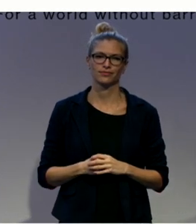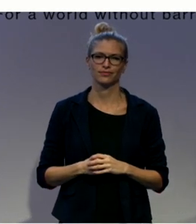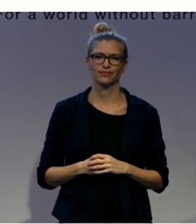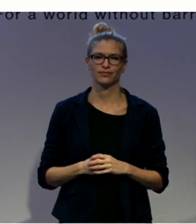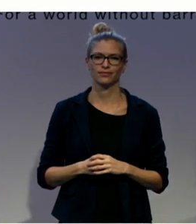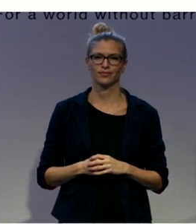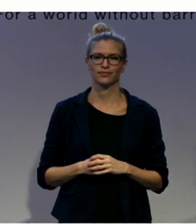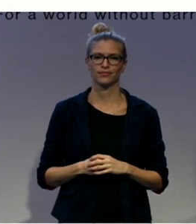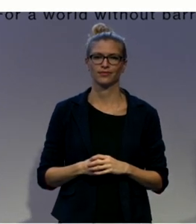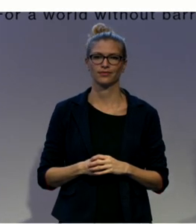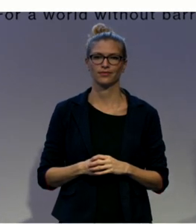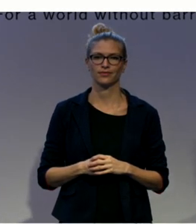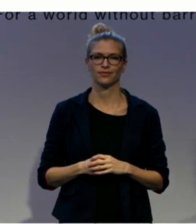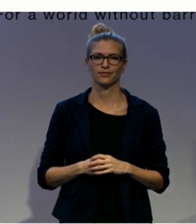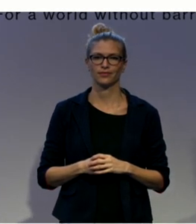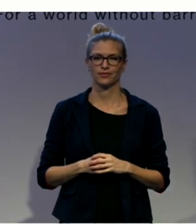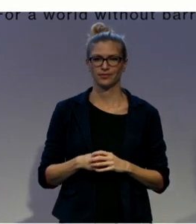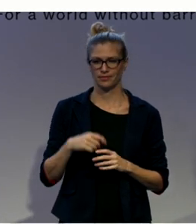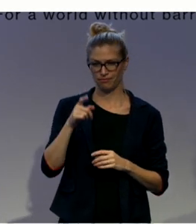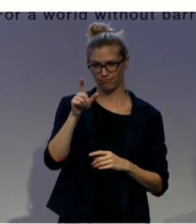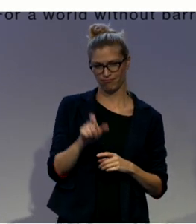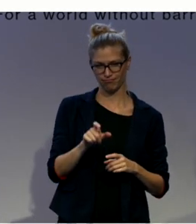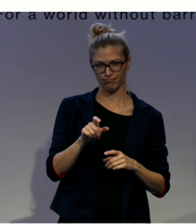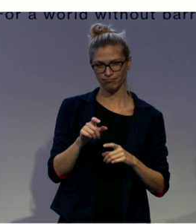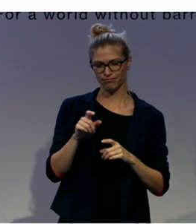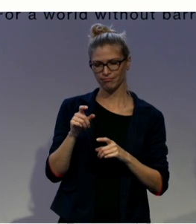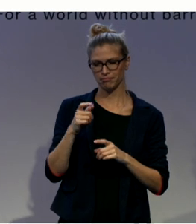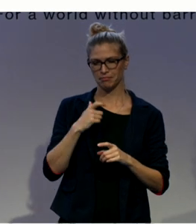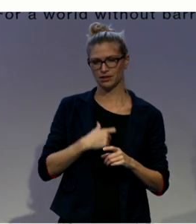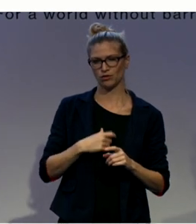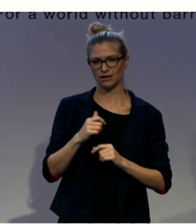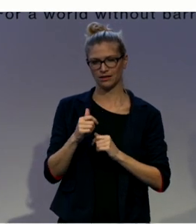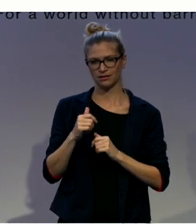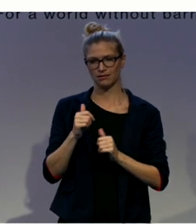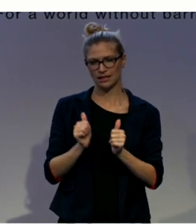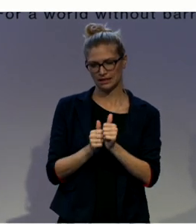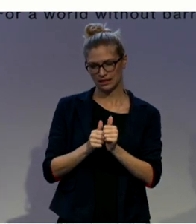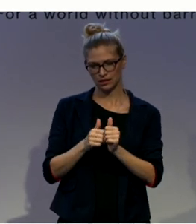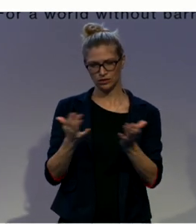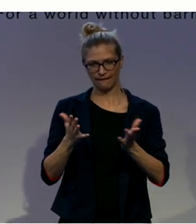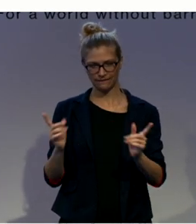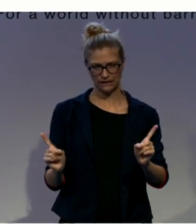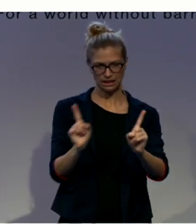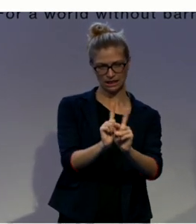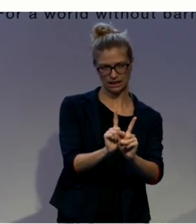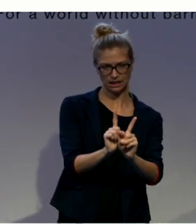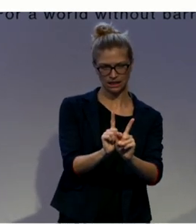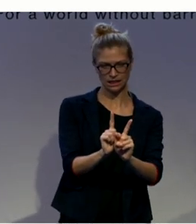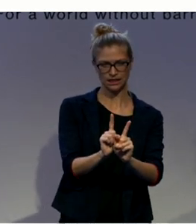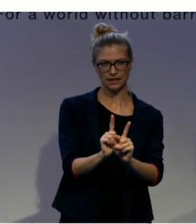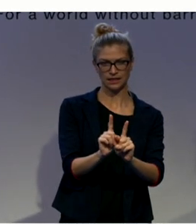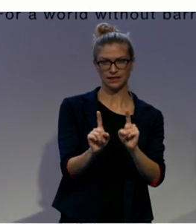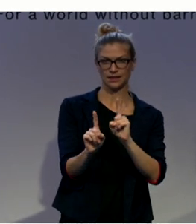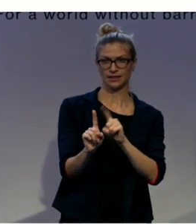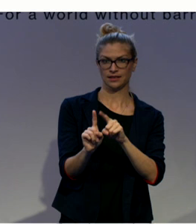is the personal assistance services system have been implemented in 15 communes and 5